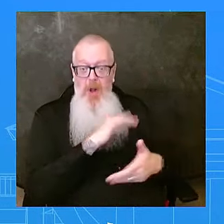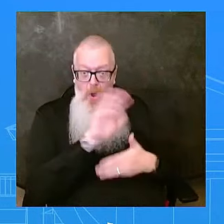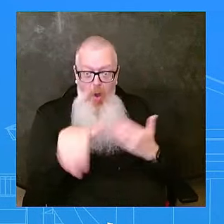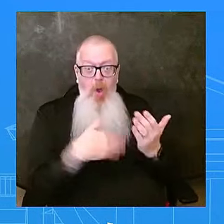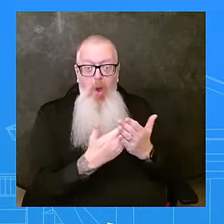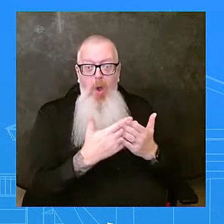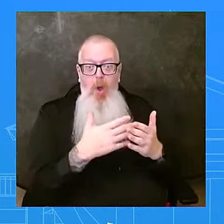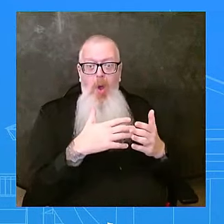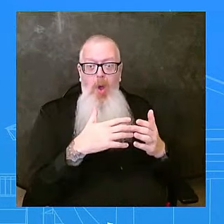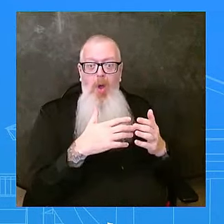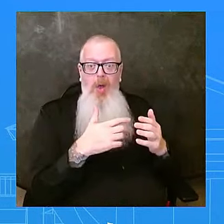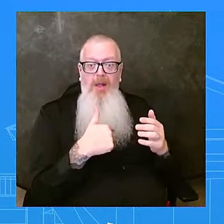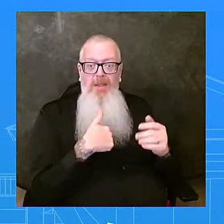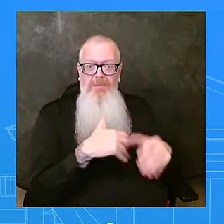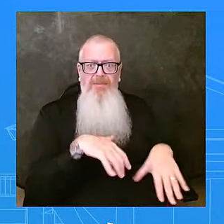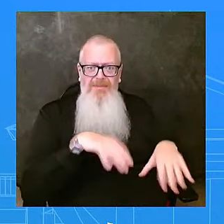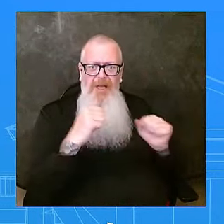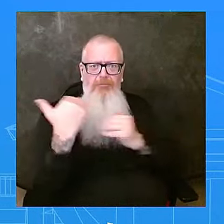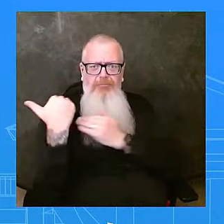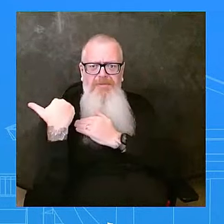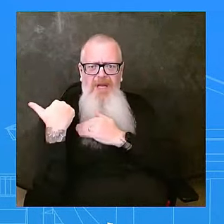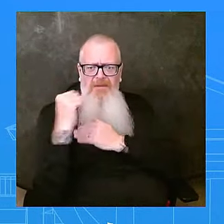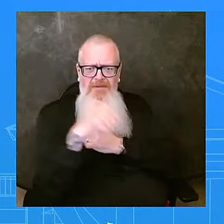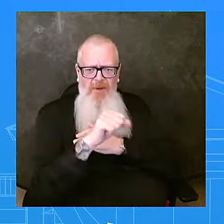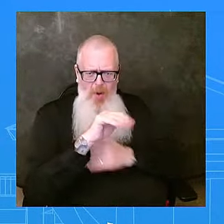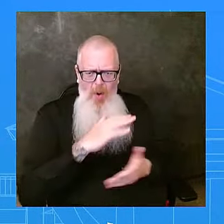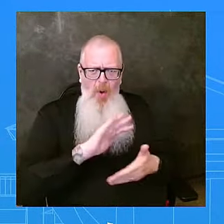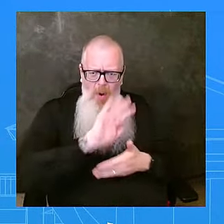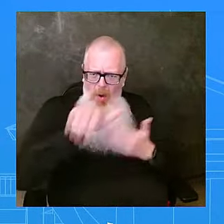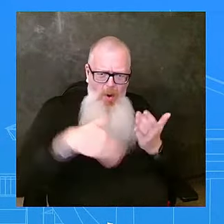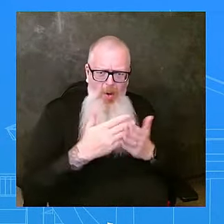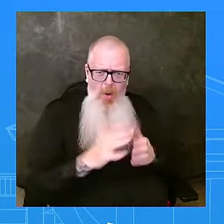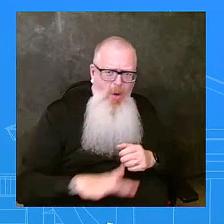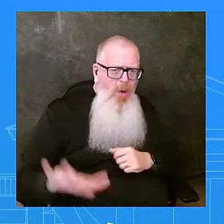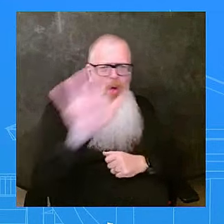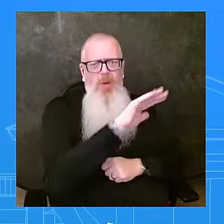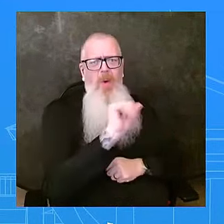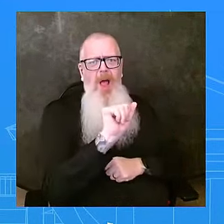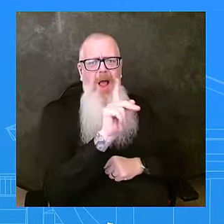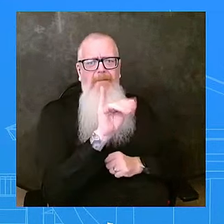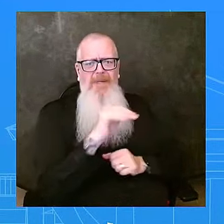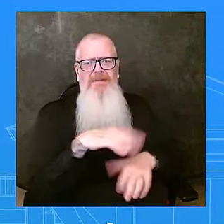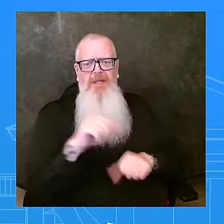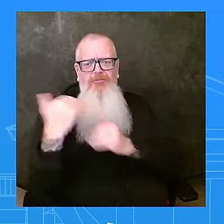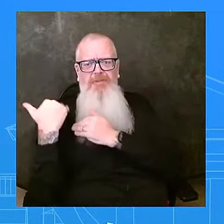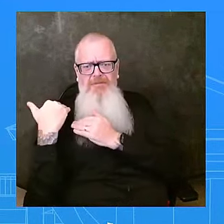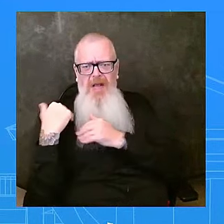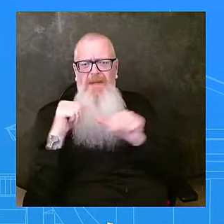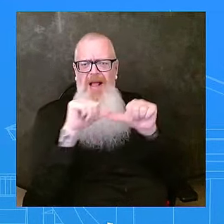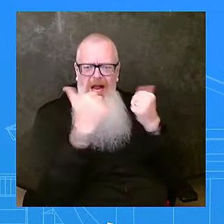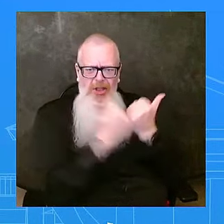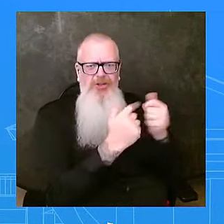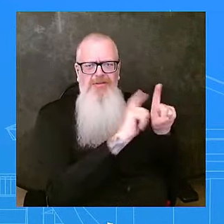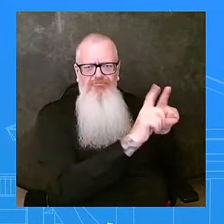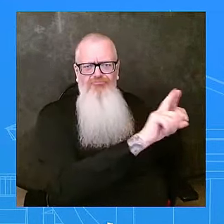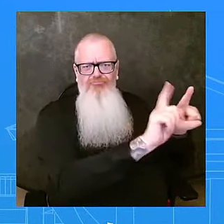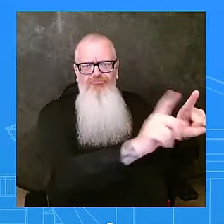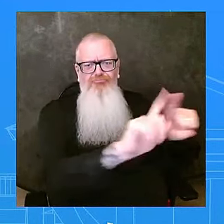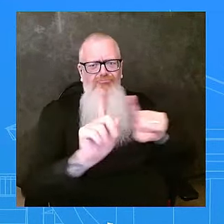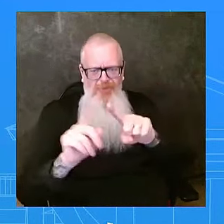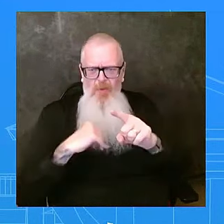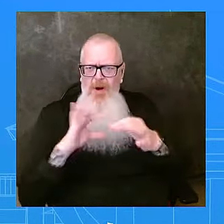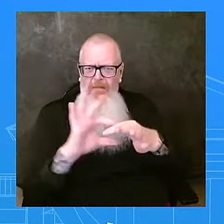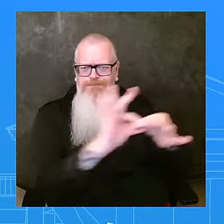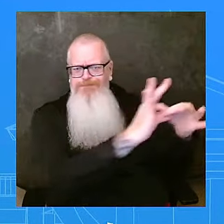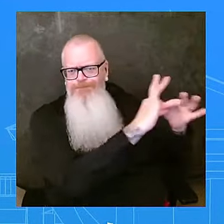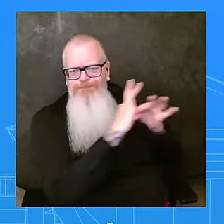withdrawal across the administration, and it was a true interagency effort to get those 120,000 people out and to make